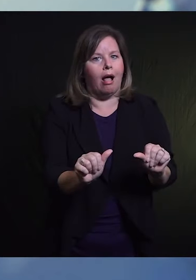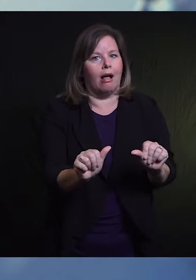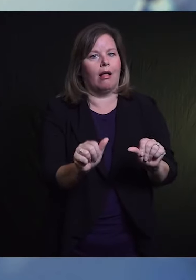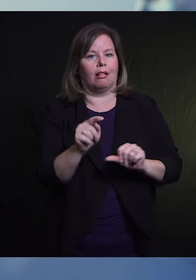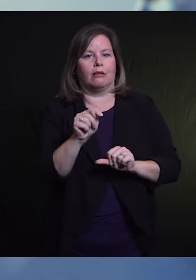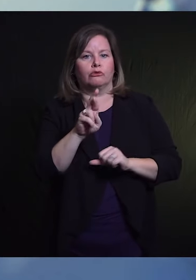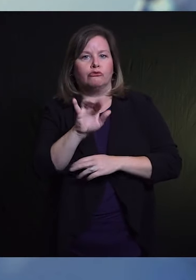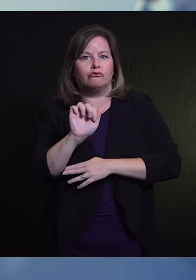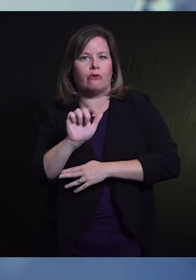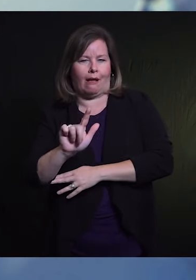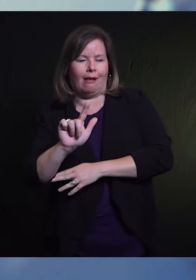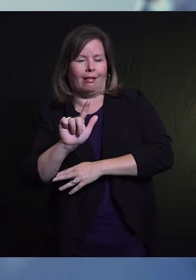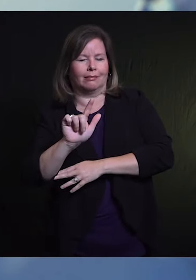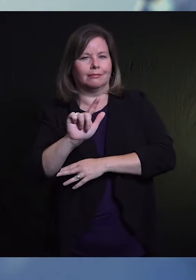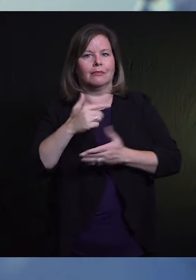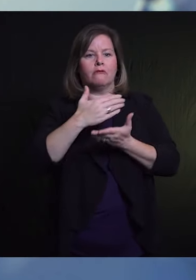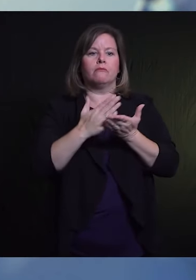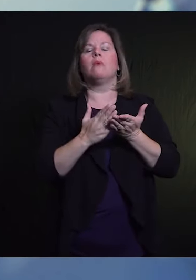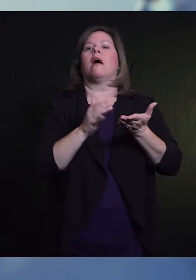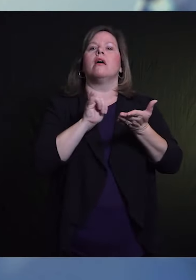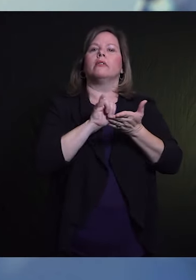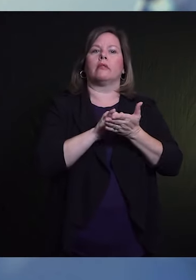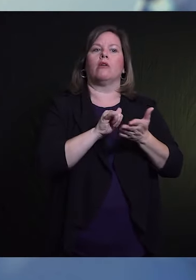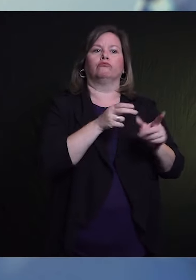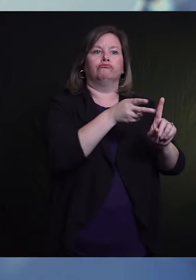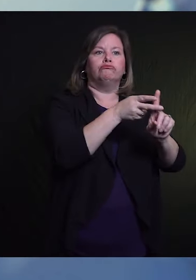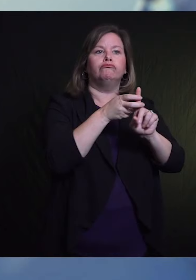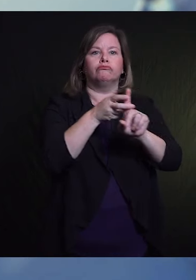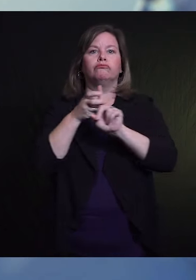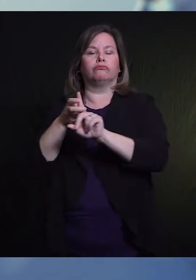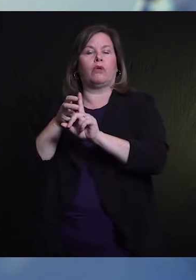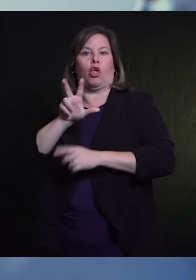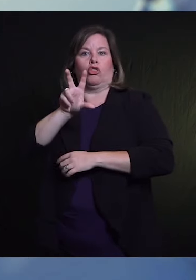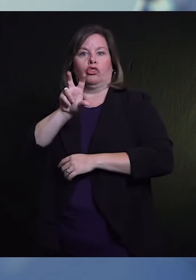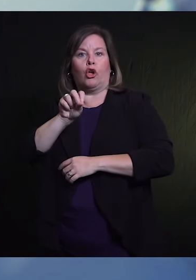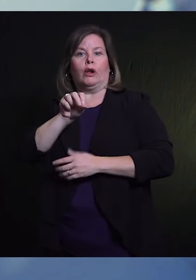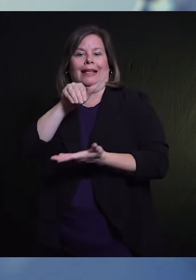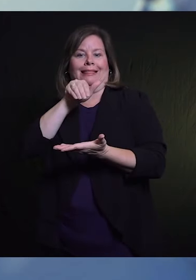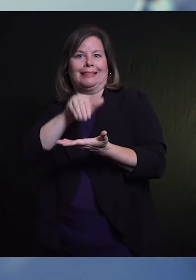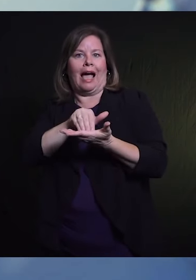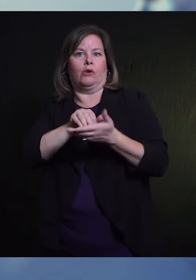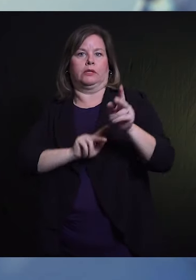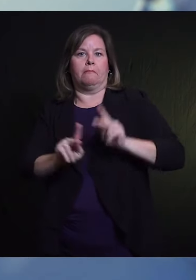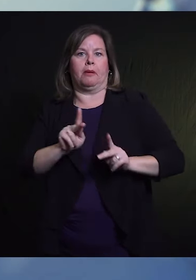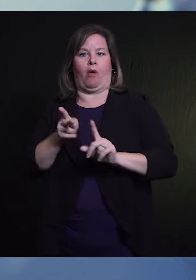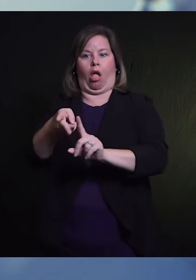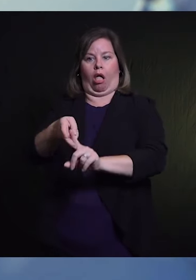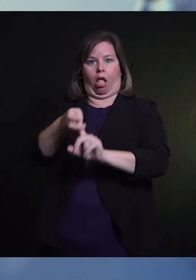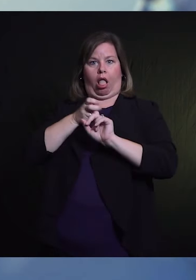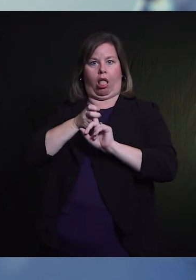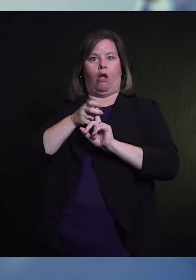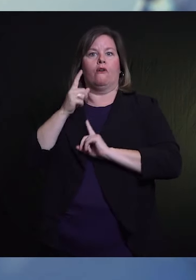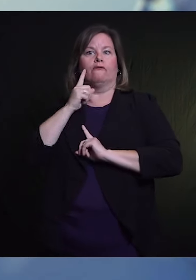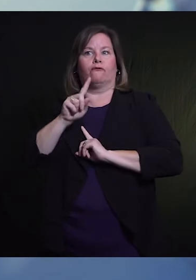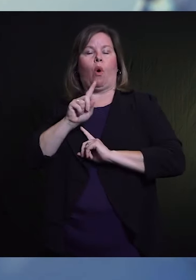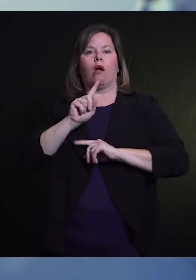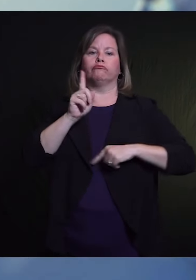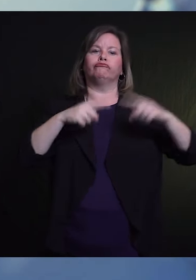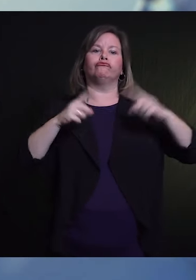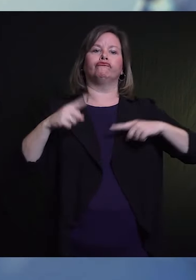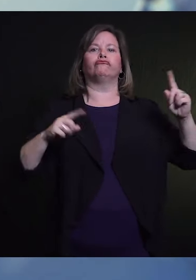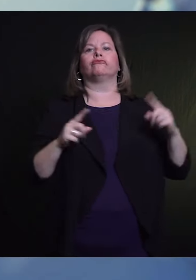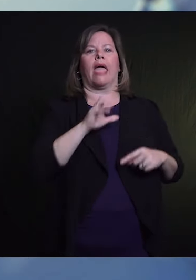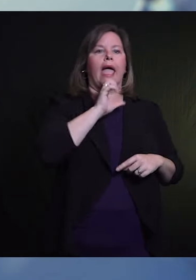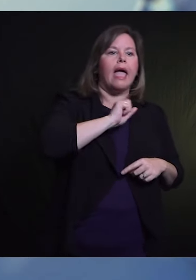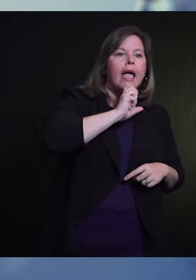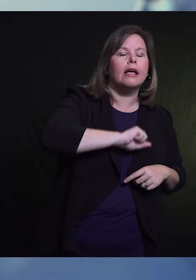clinical trial phase where they're recruiting 30,000 people of all ages, of all description, in order to make sure